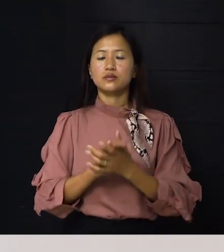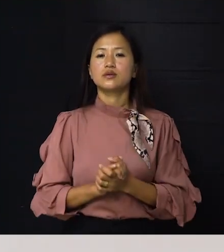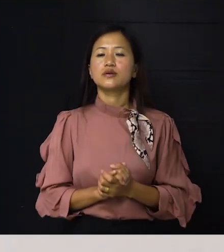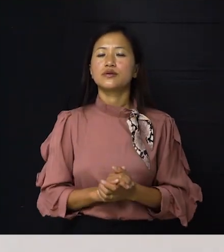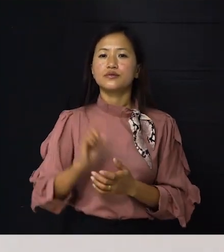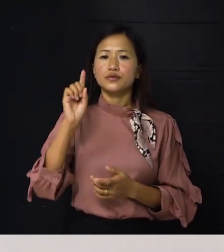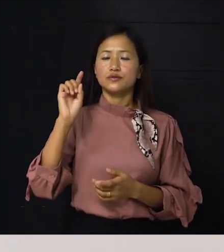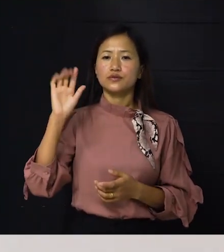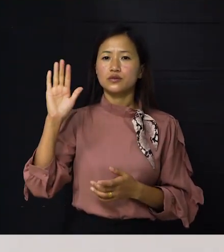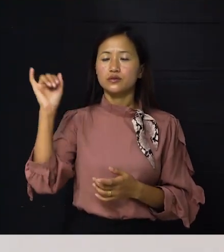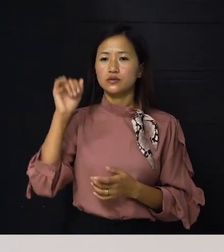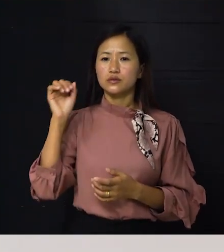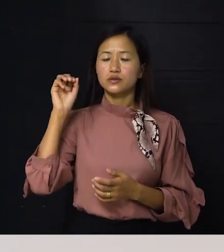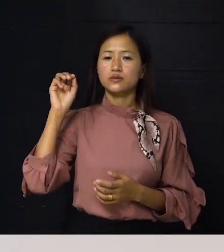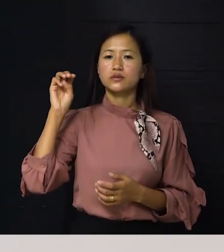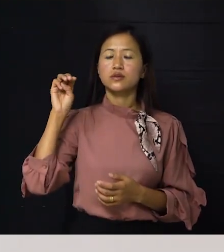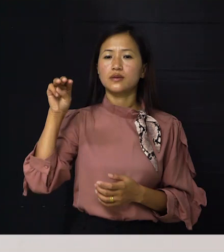to